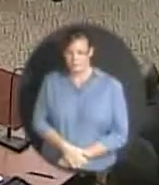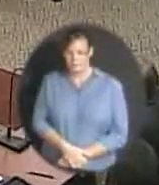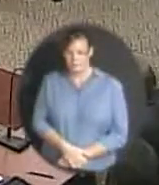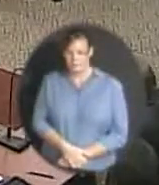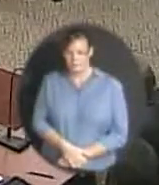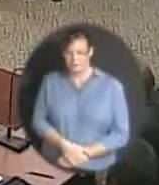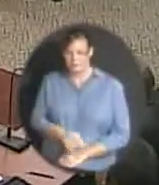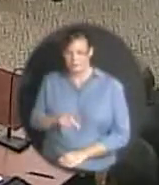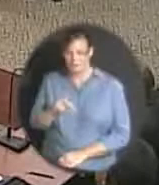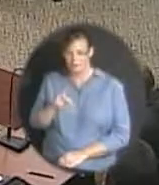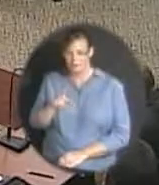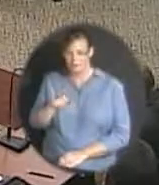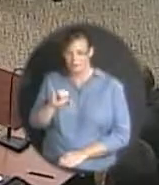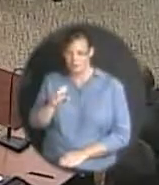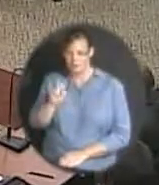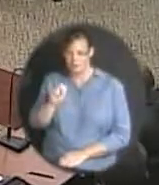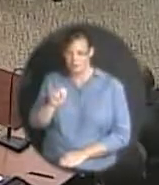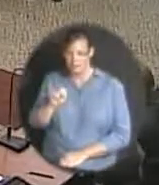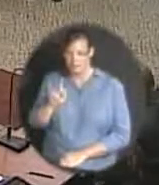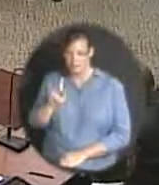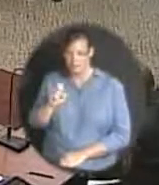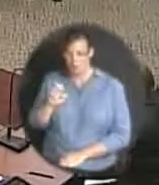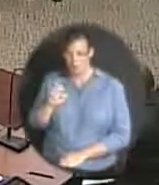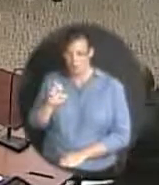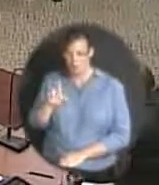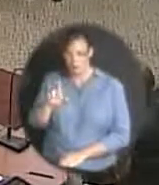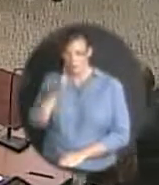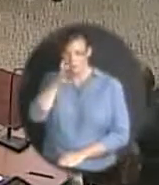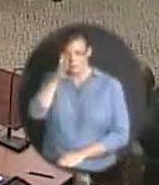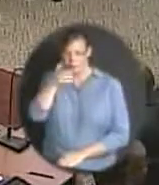I'm Kirsten Porter, and my parents are back there.